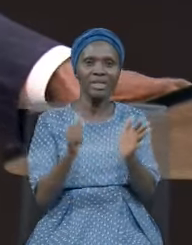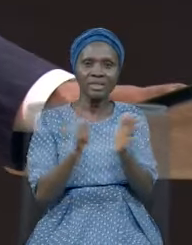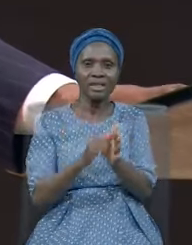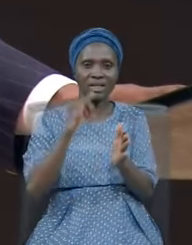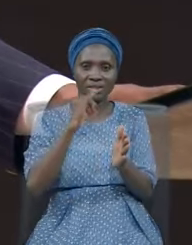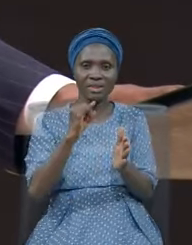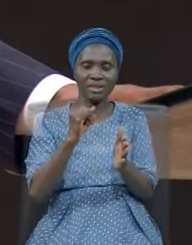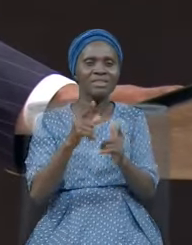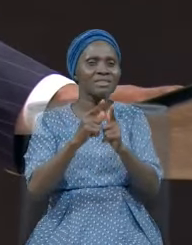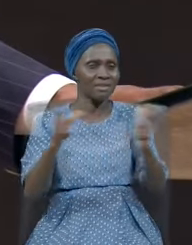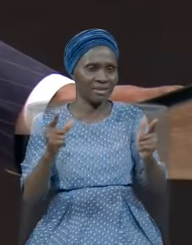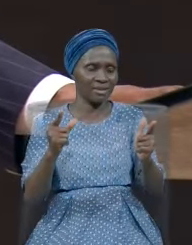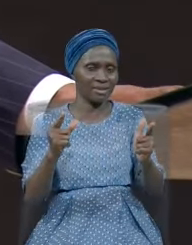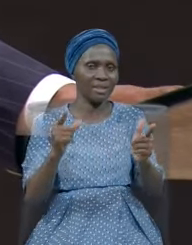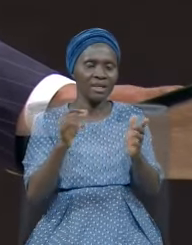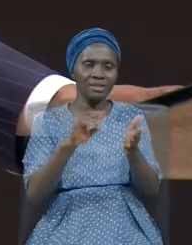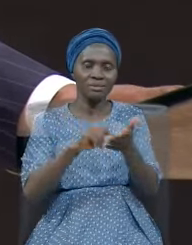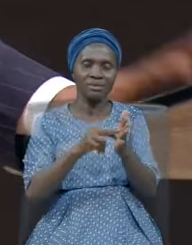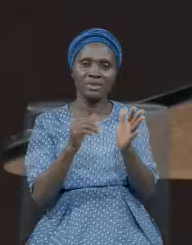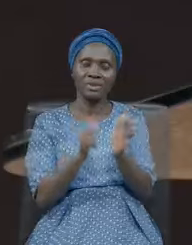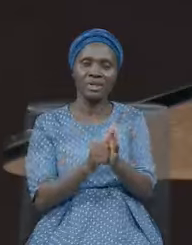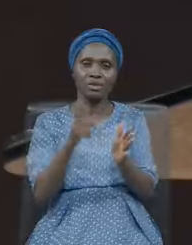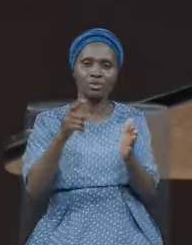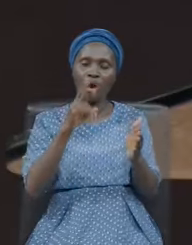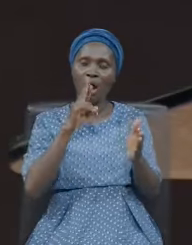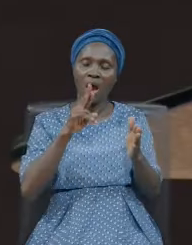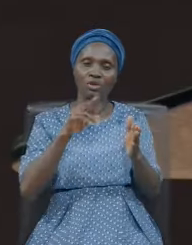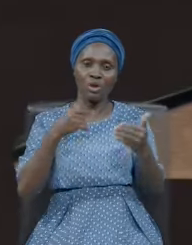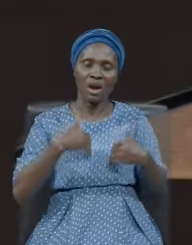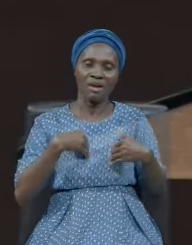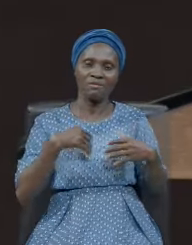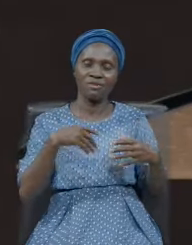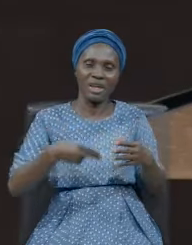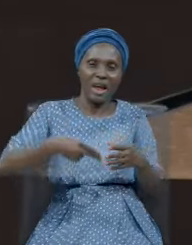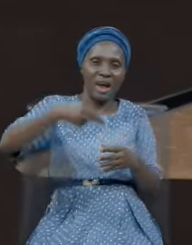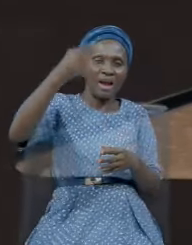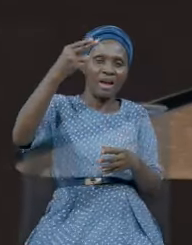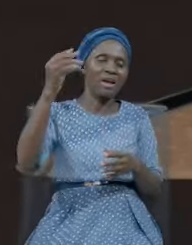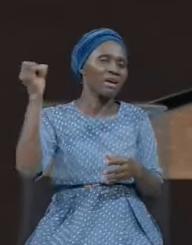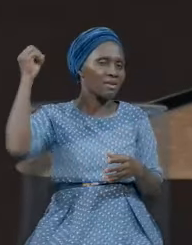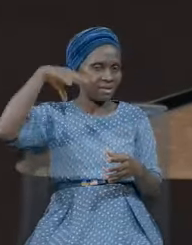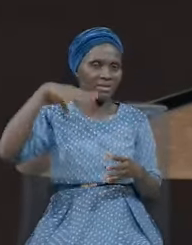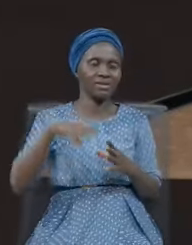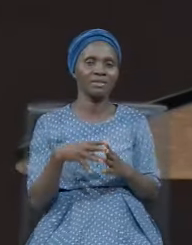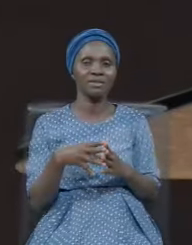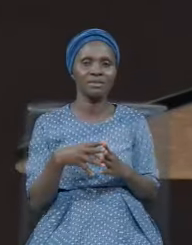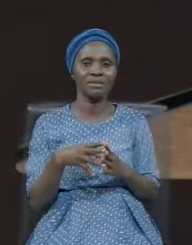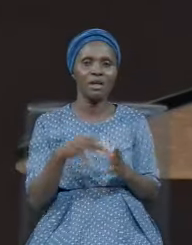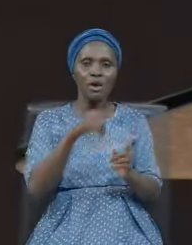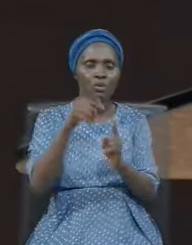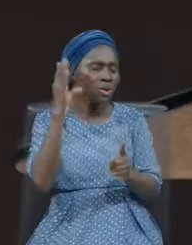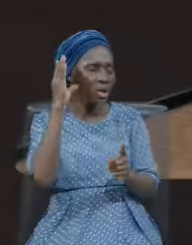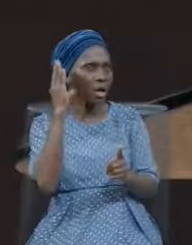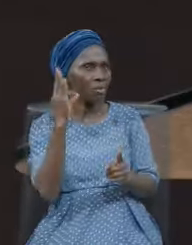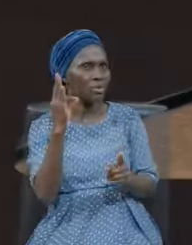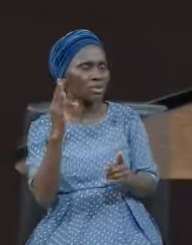That's grace, transcending grace. When you care about endurance, enduring trial,